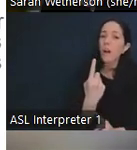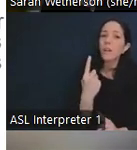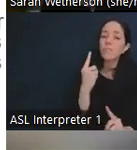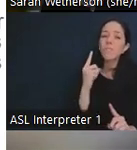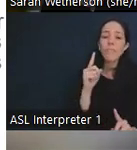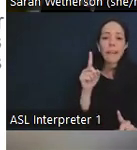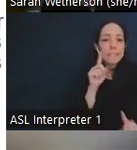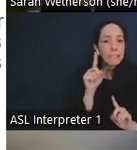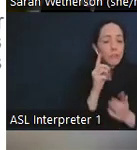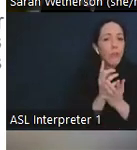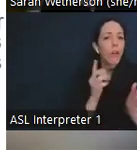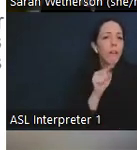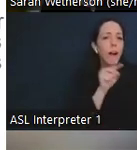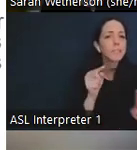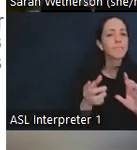lot is that